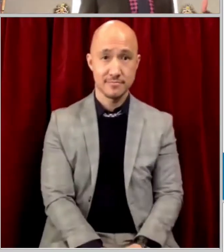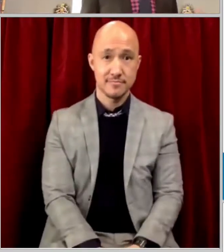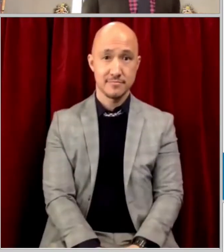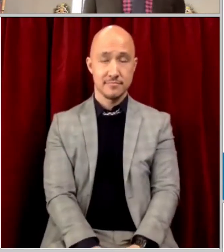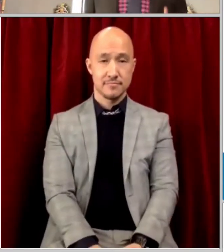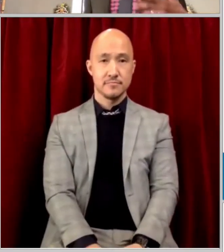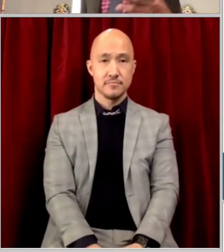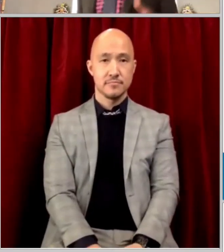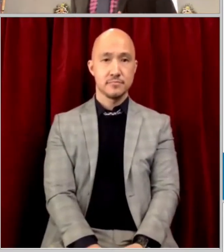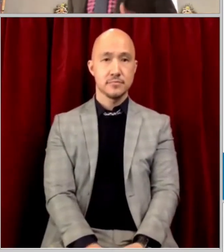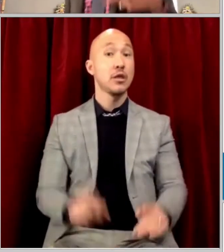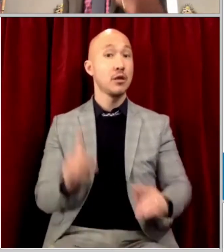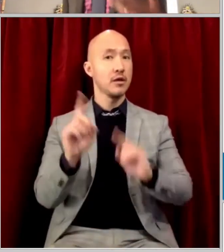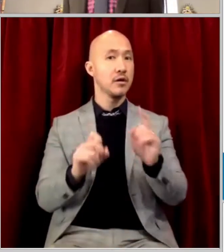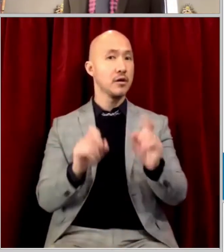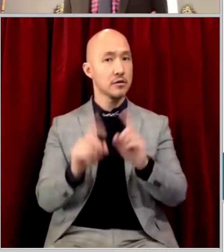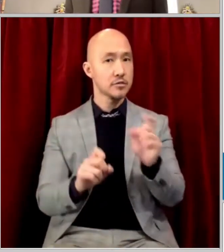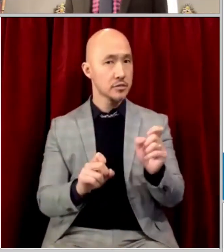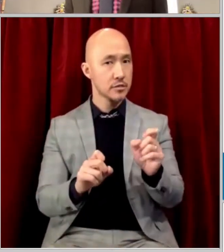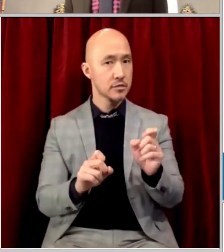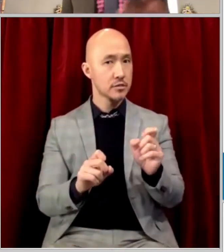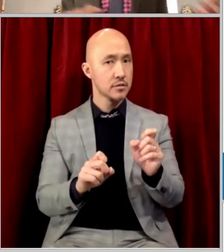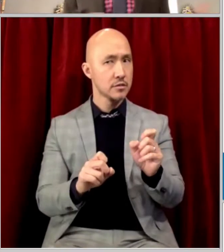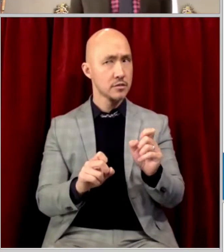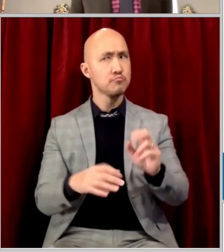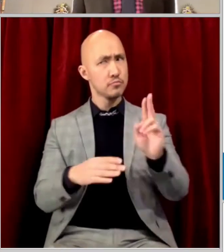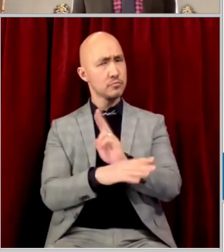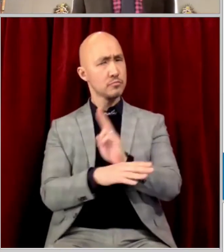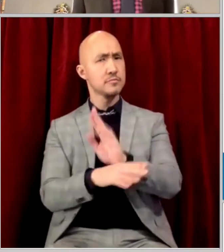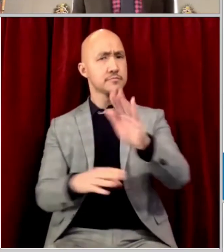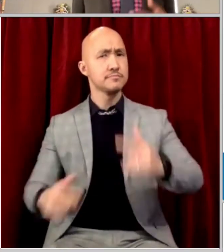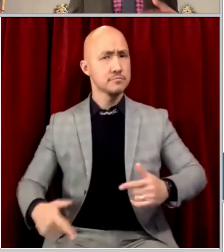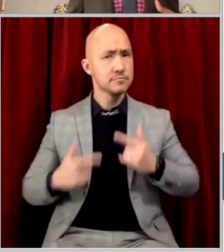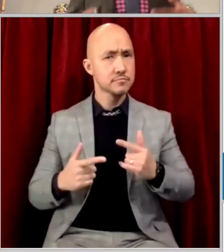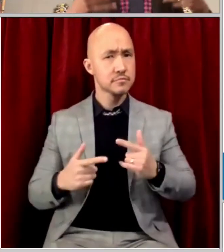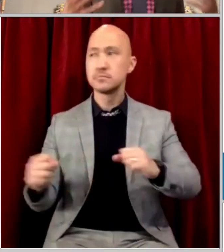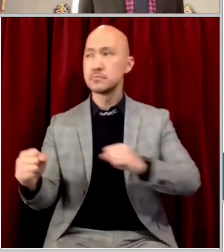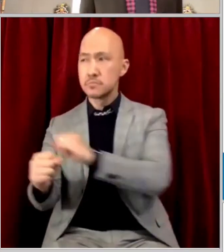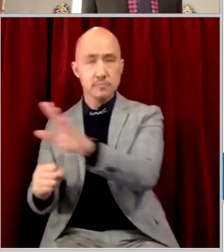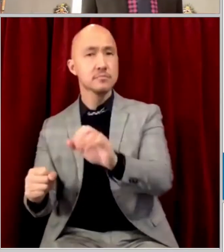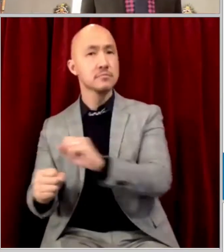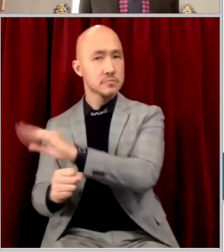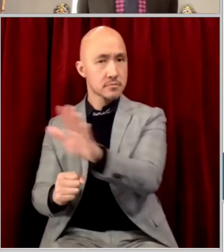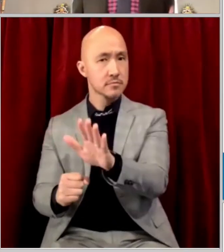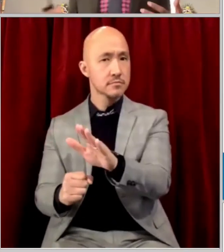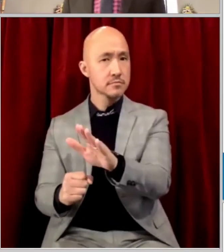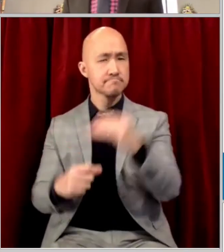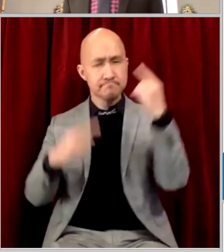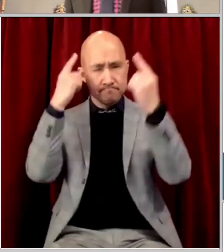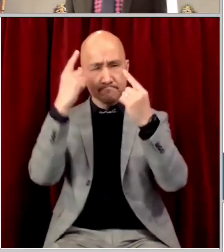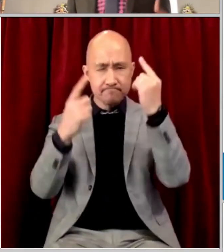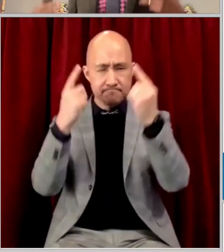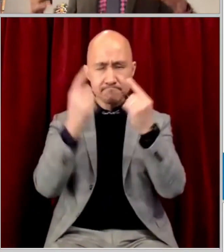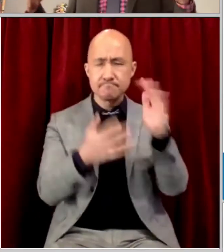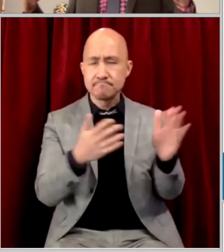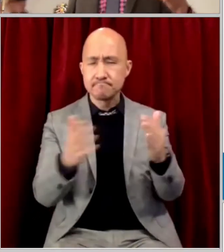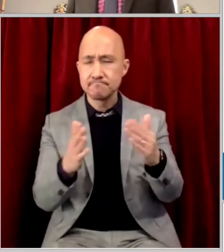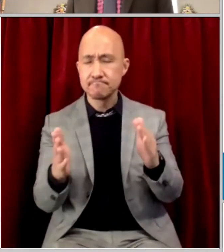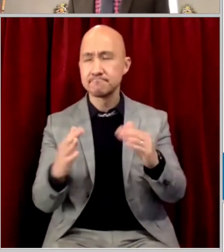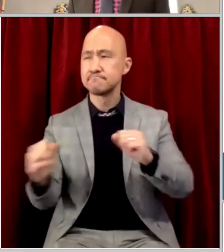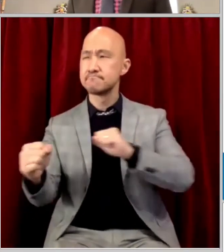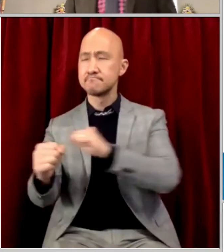this opportunity that God gives every human being, whether you're a Christian or not, he gives every human being the opportunity